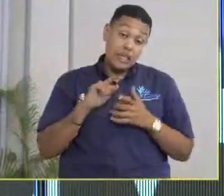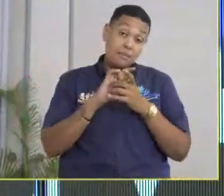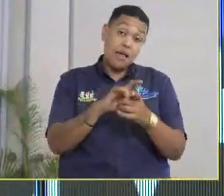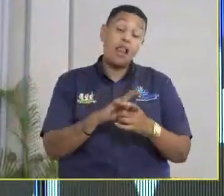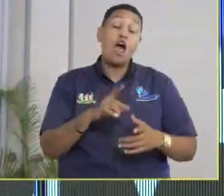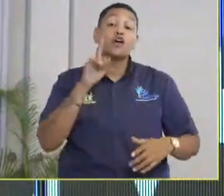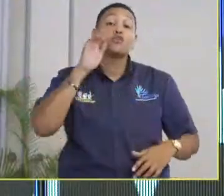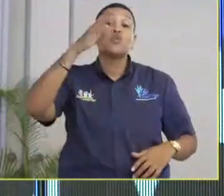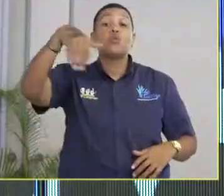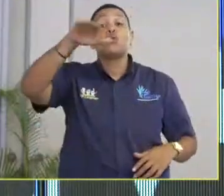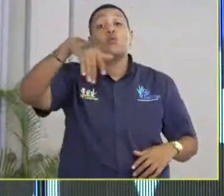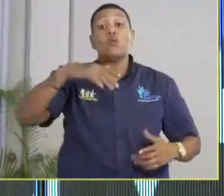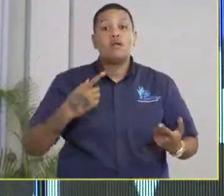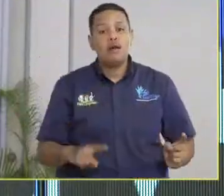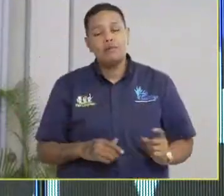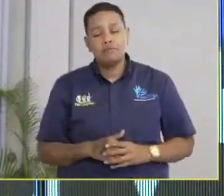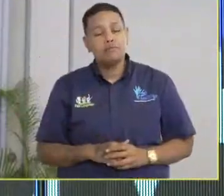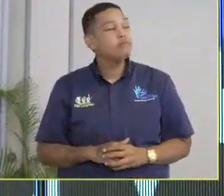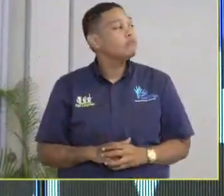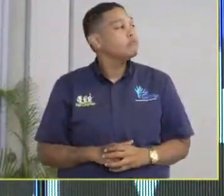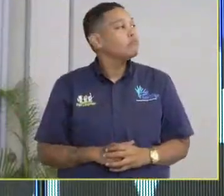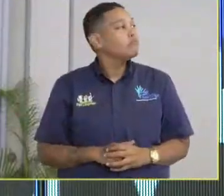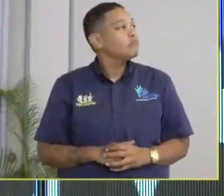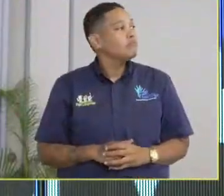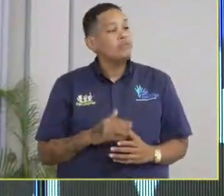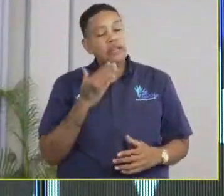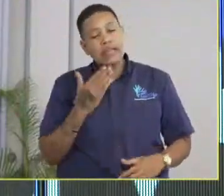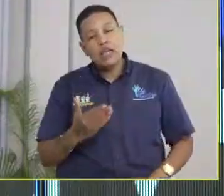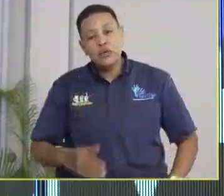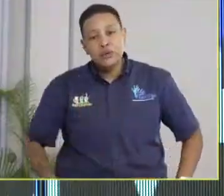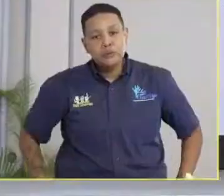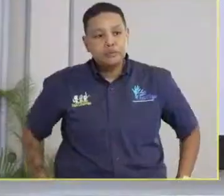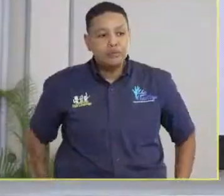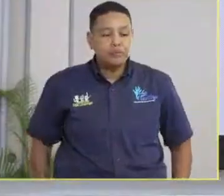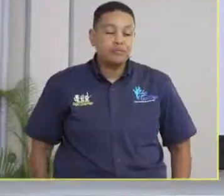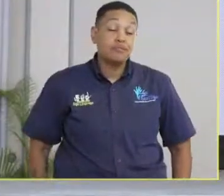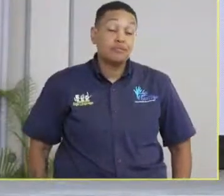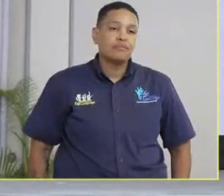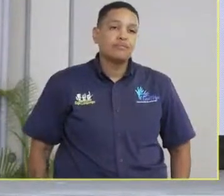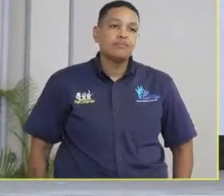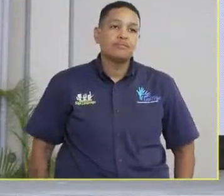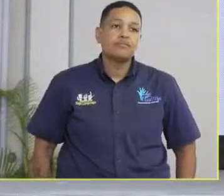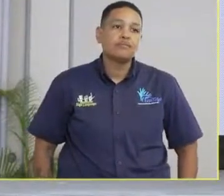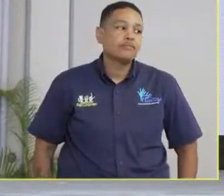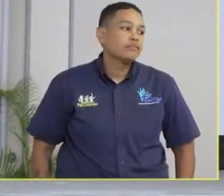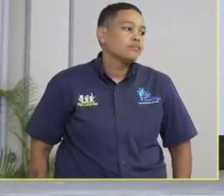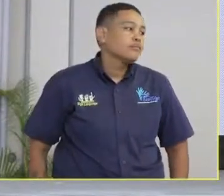to everyone. Thank you very much.